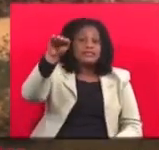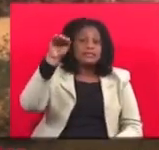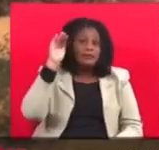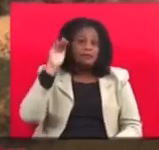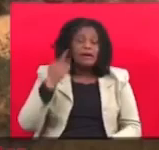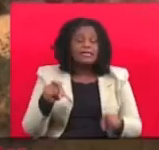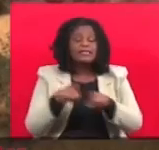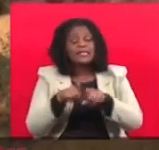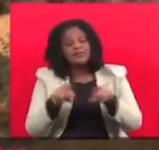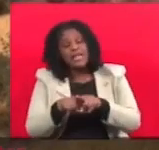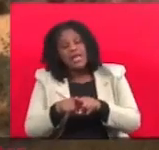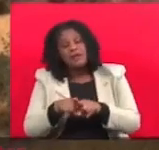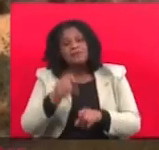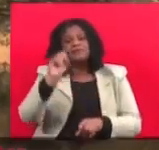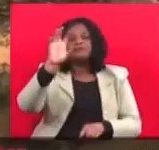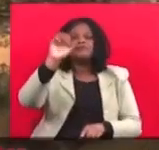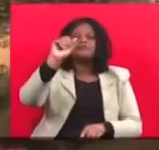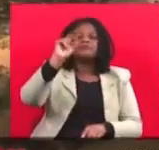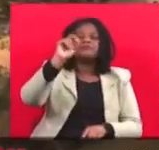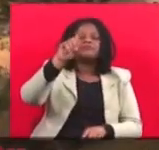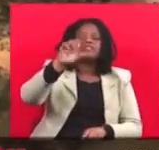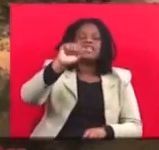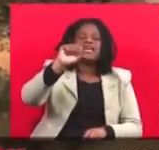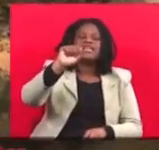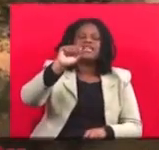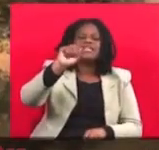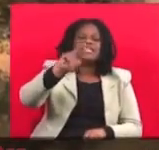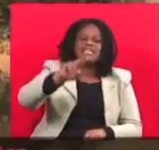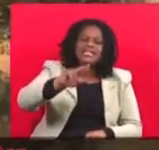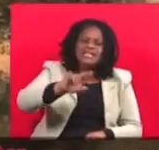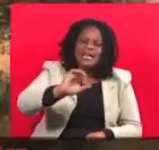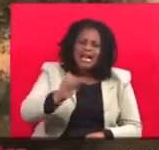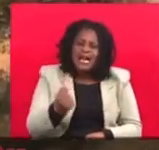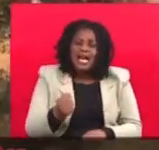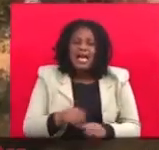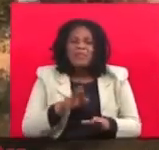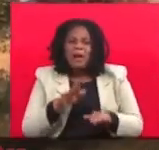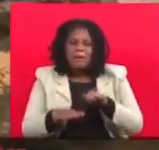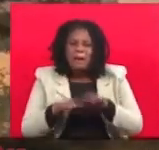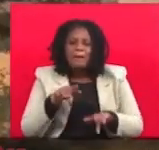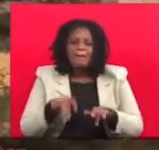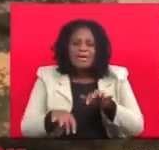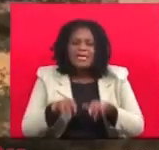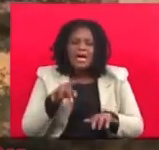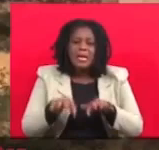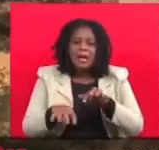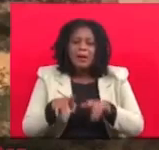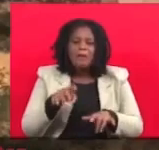Zimbabwe, the Sandra and Gavere.